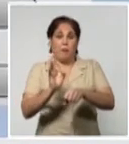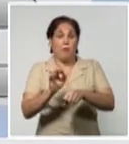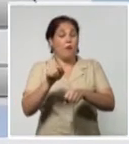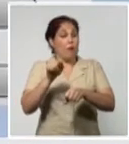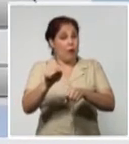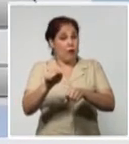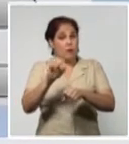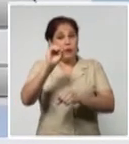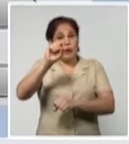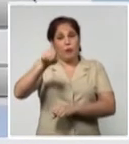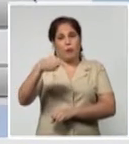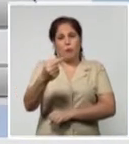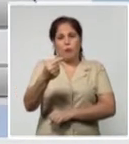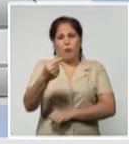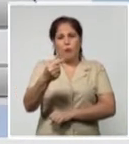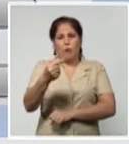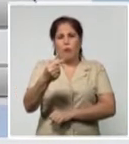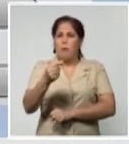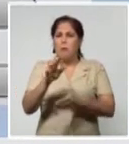That is